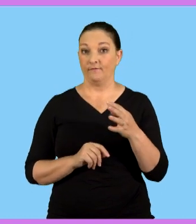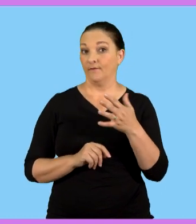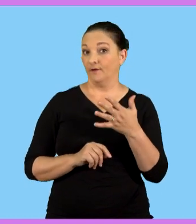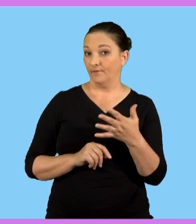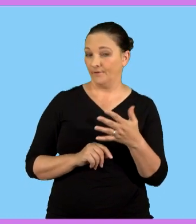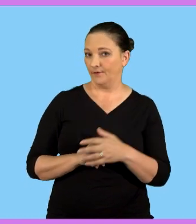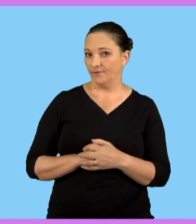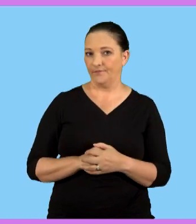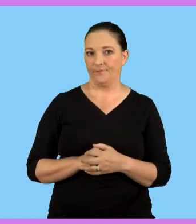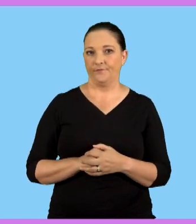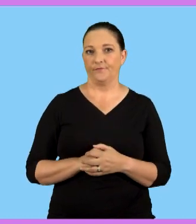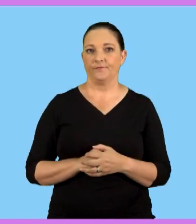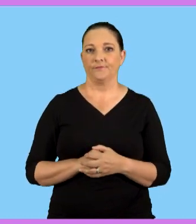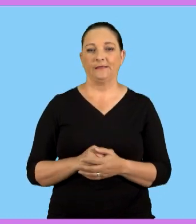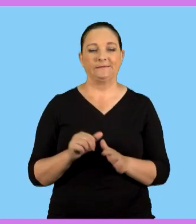5,